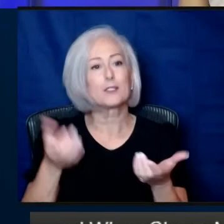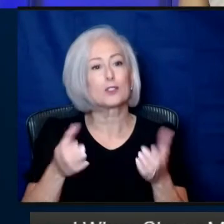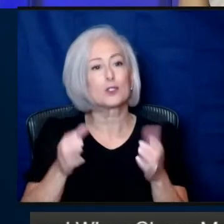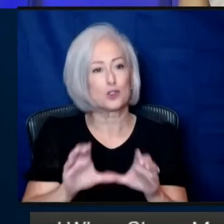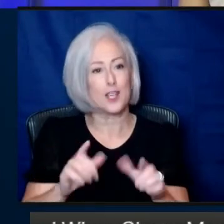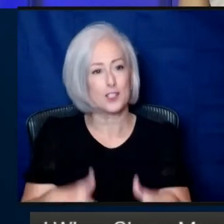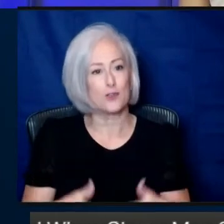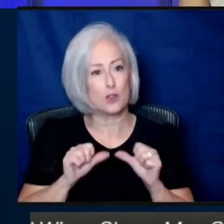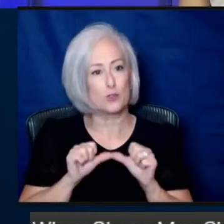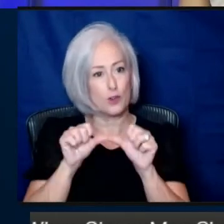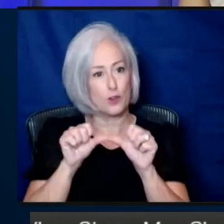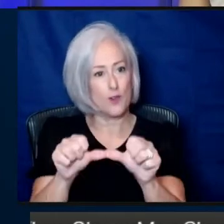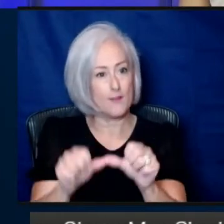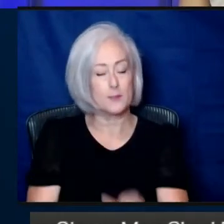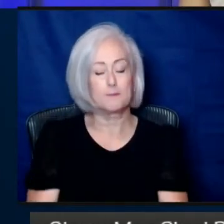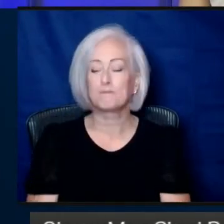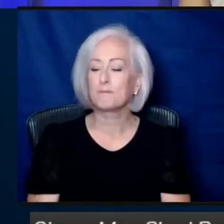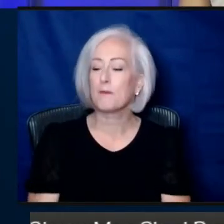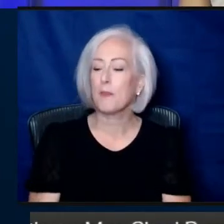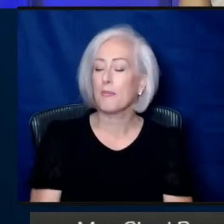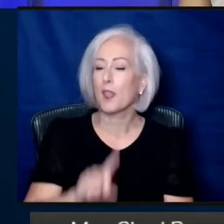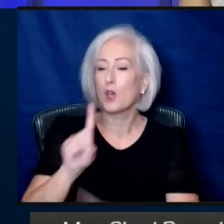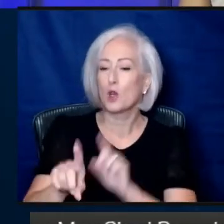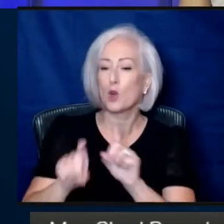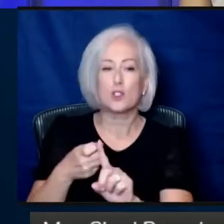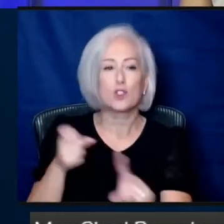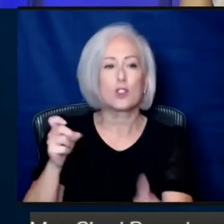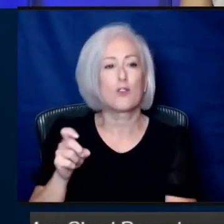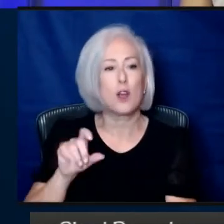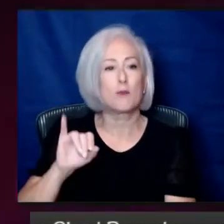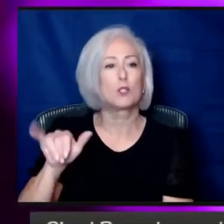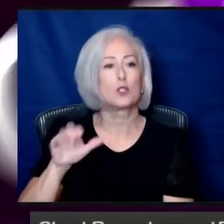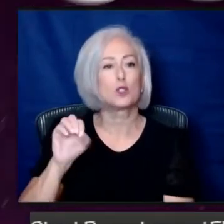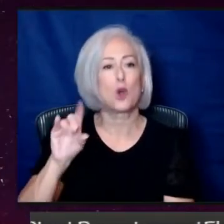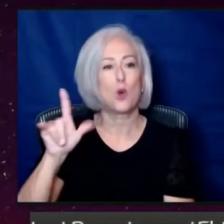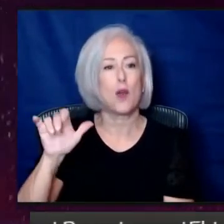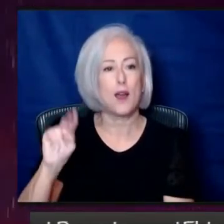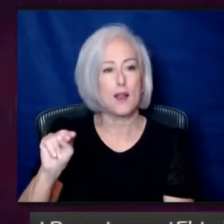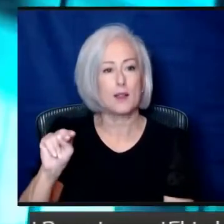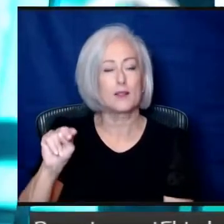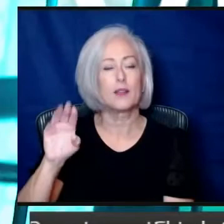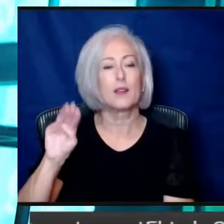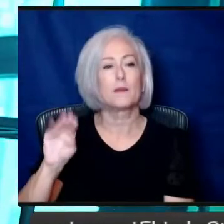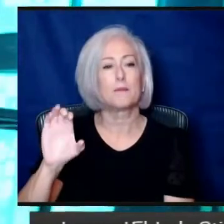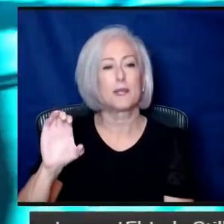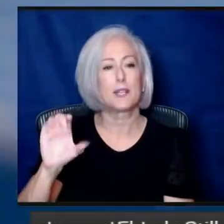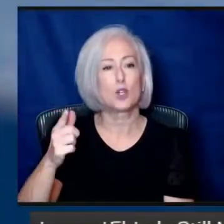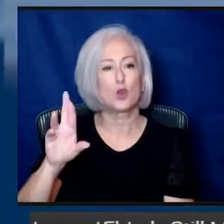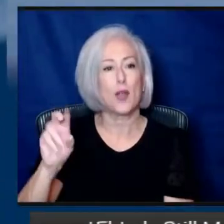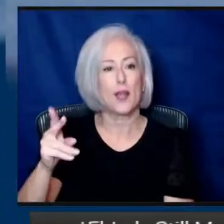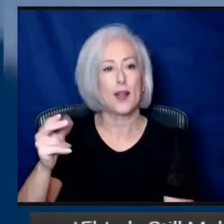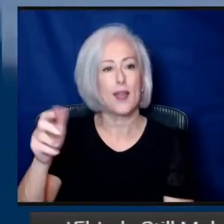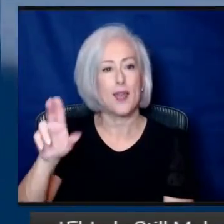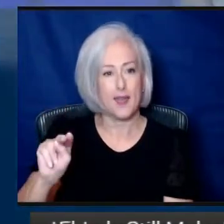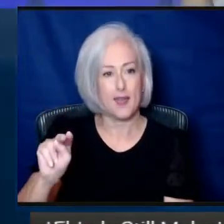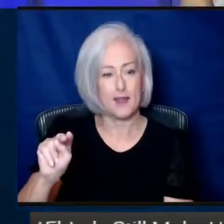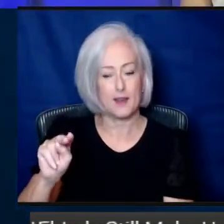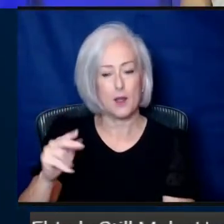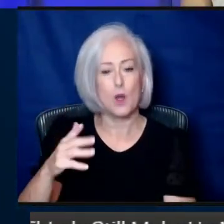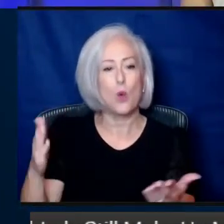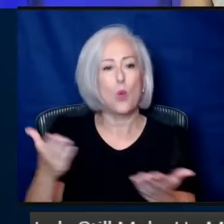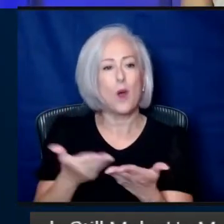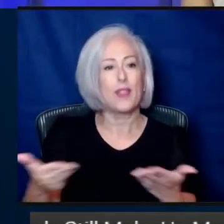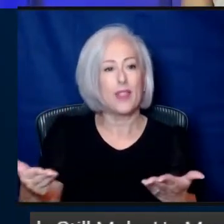viewer question from Joellen McGranahan. She would like to know, what material do you recommend for pet food